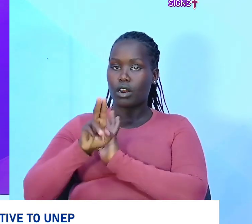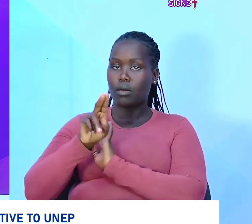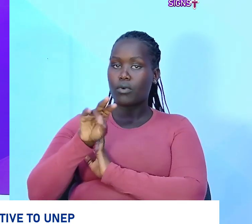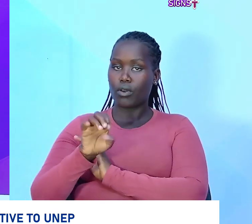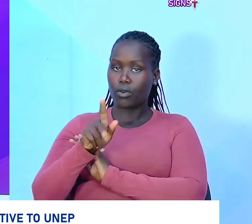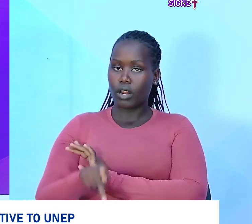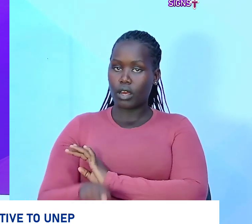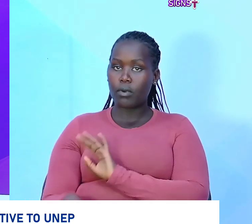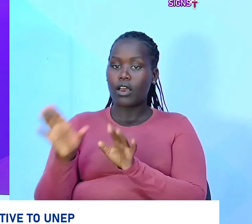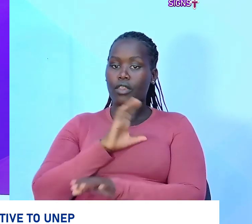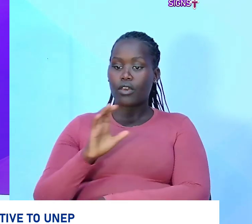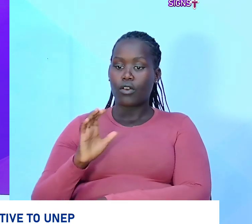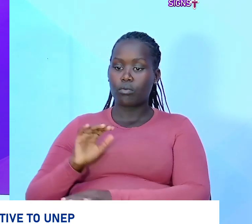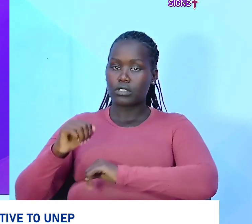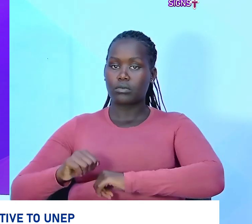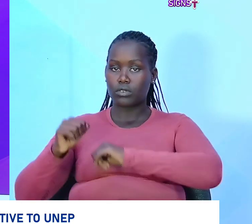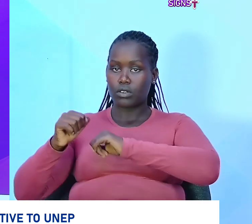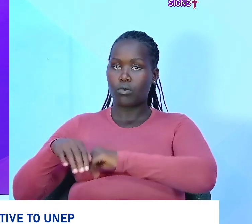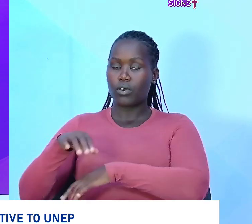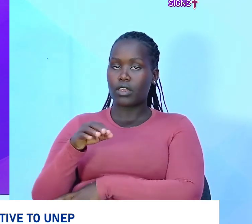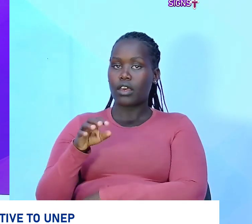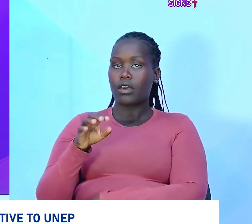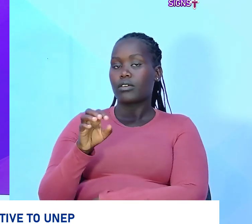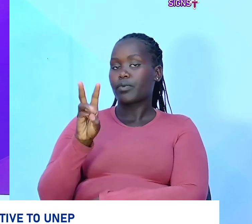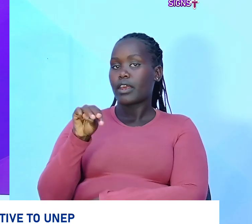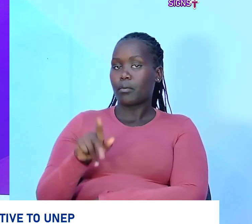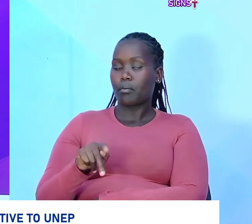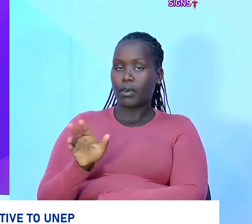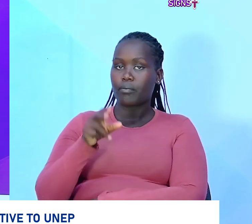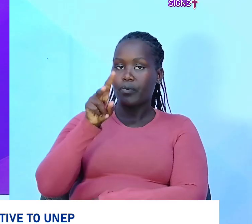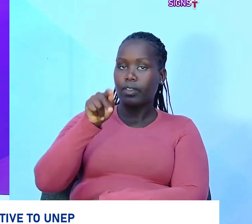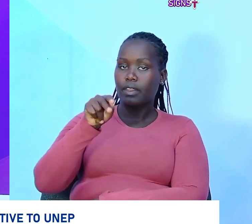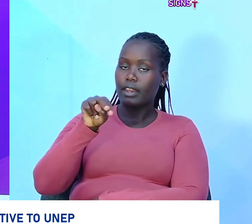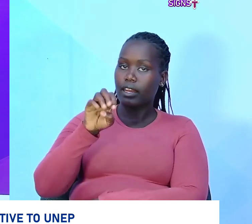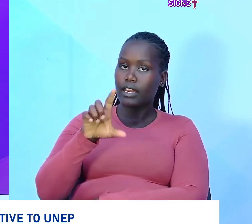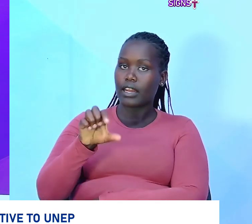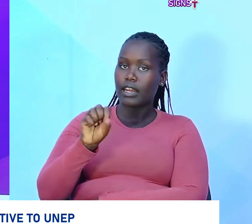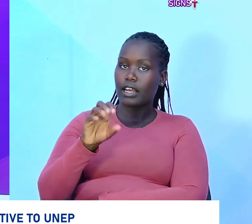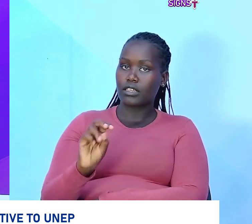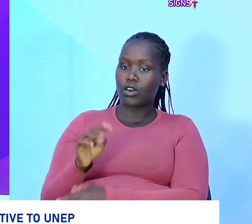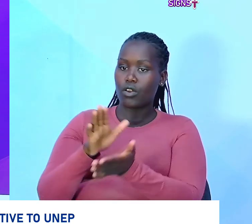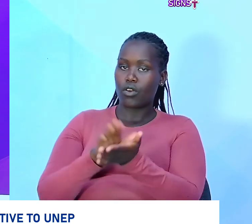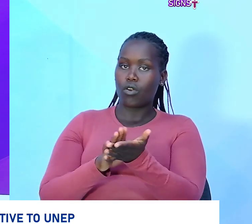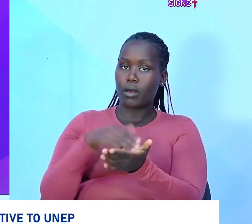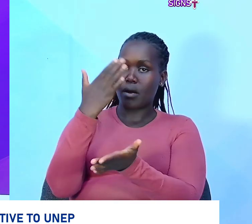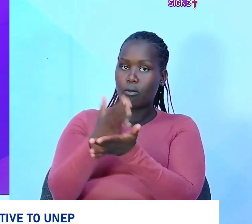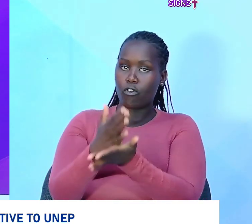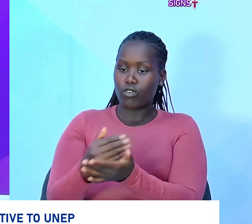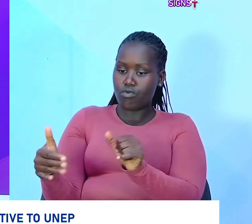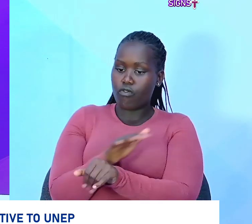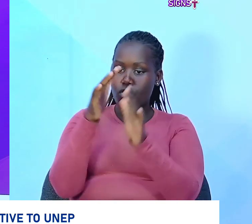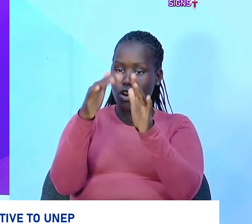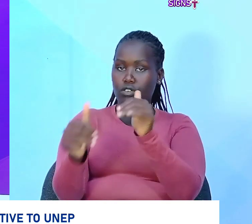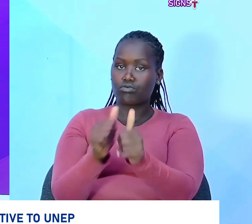The committee, chaired by Belgut Member of Parliament Nelson Koech, recommended her approval to the full House, which